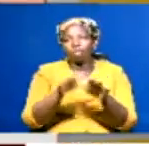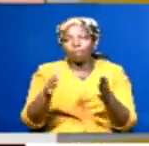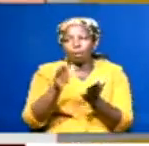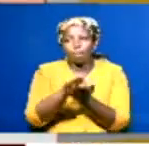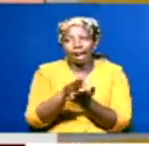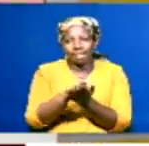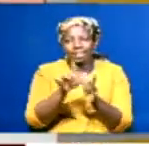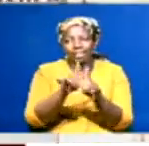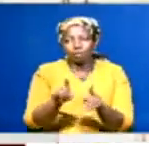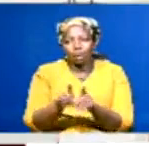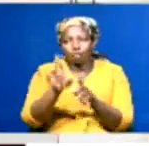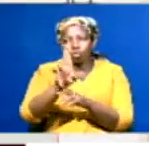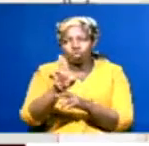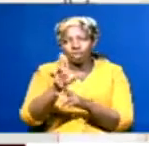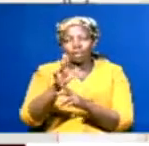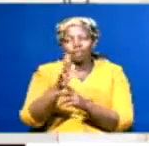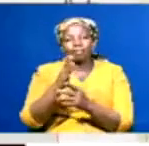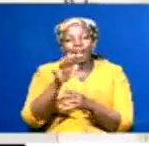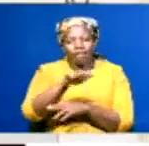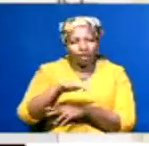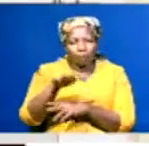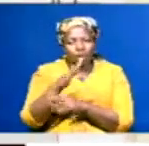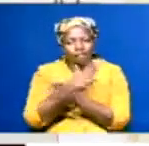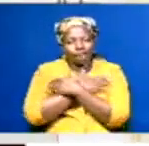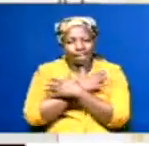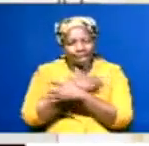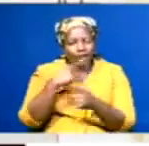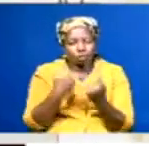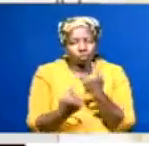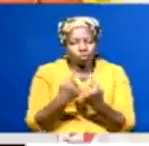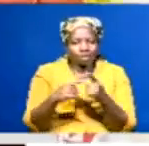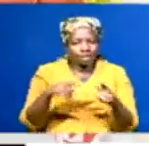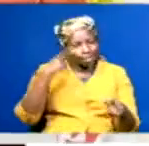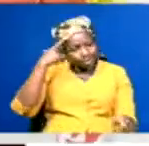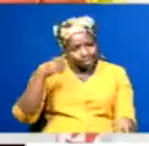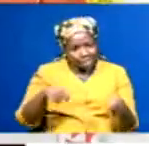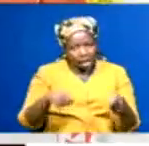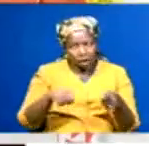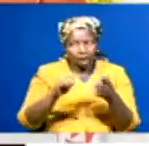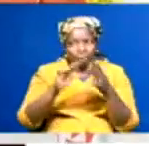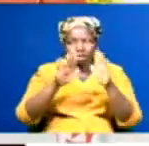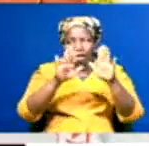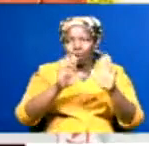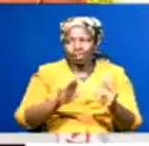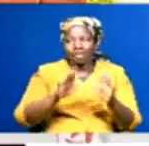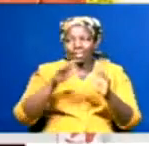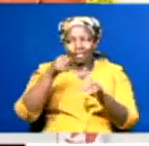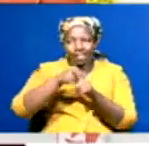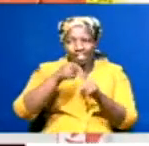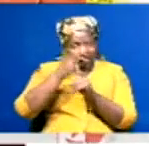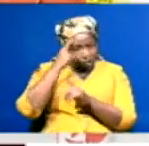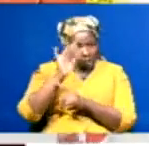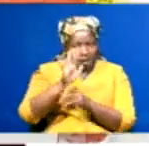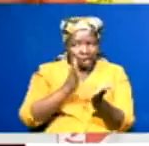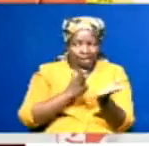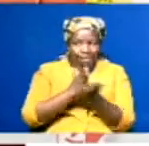jikos, maintain healthy diets, and most importantly, fight for their right to education. Our promise for you is that we... To see